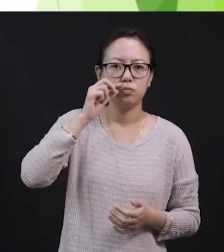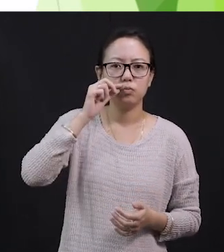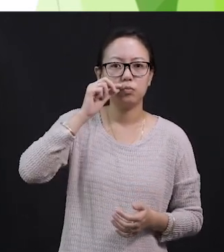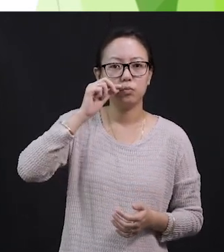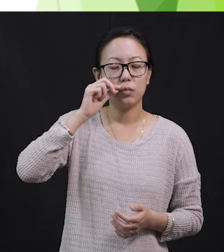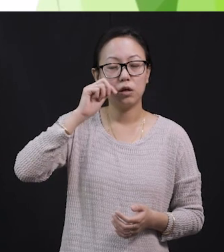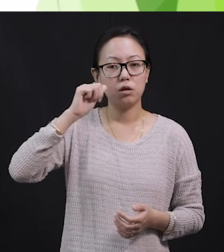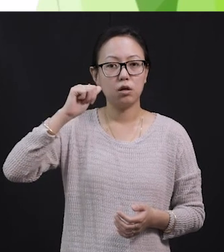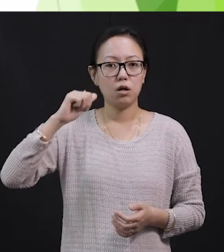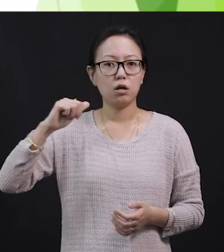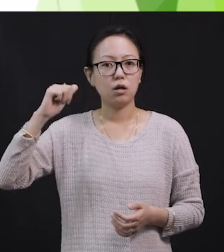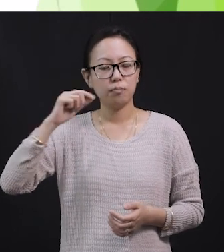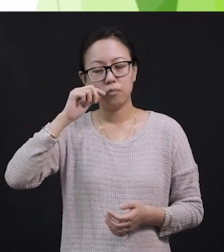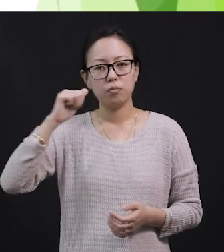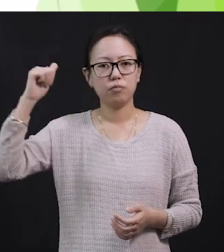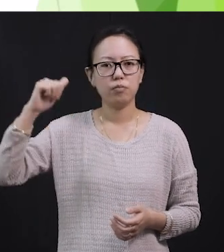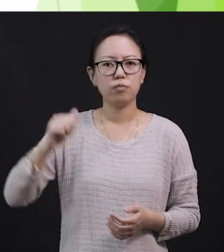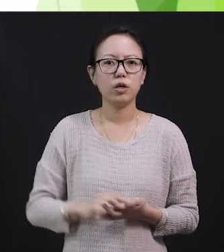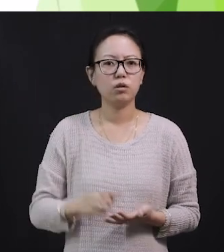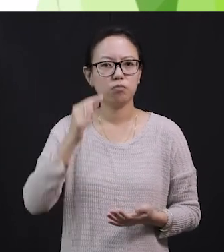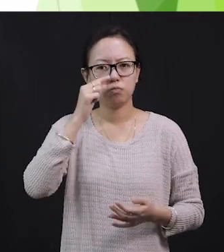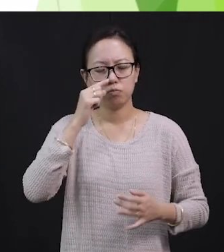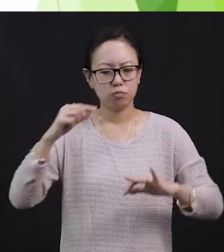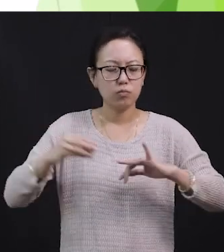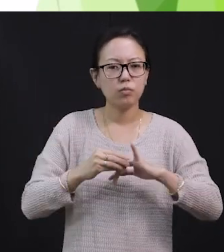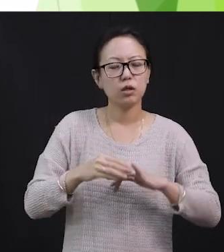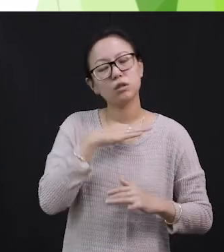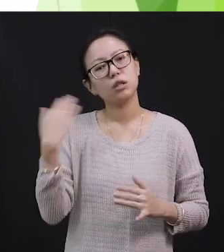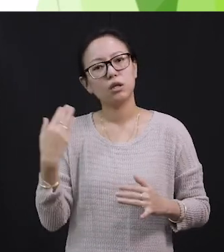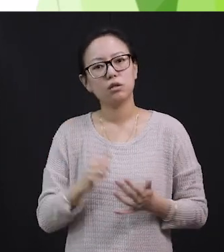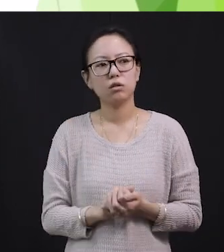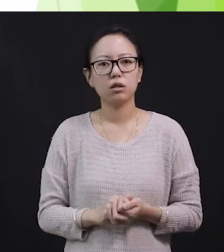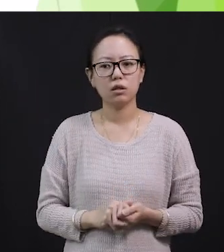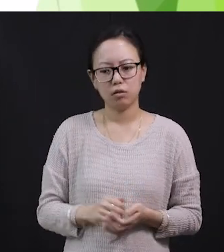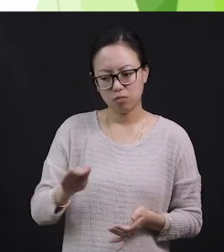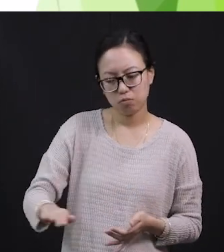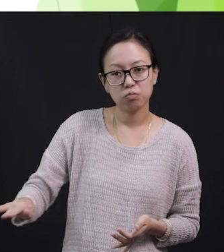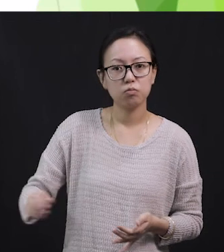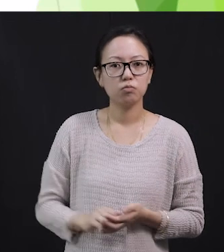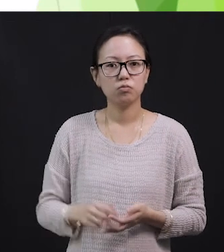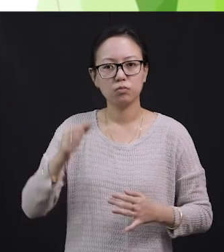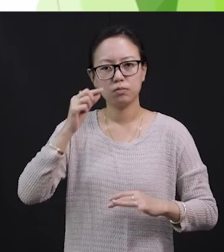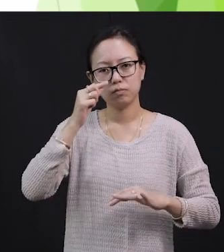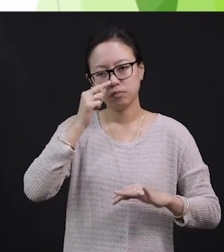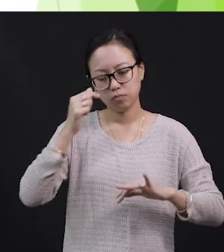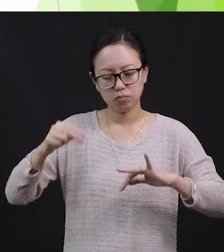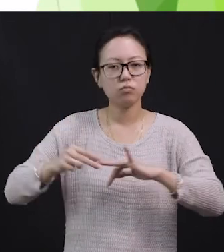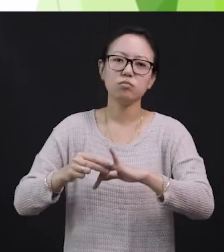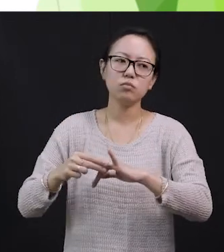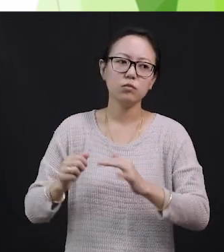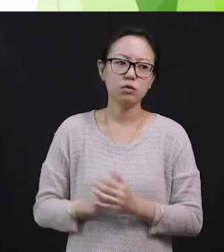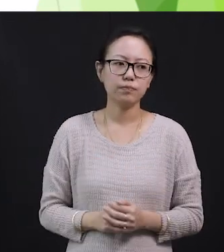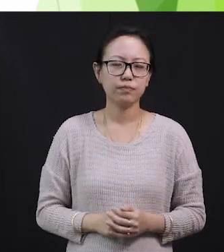being a child who had no idea what marriage was all about, she lives a life of widow where the head was shaved, the clothes